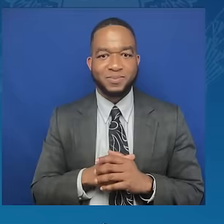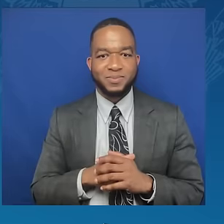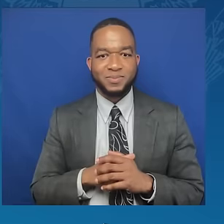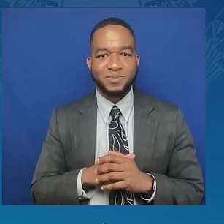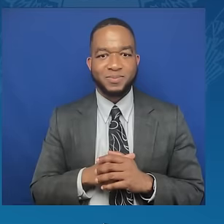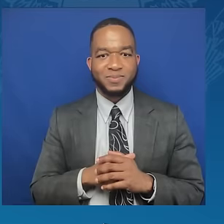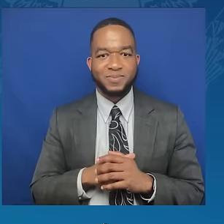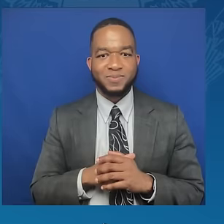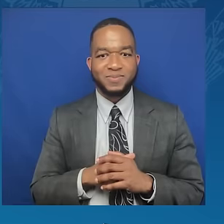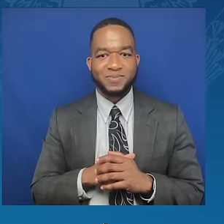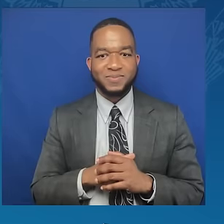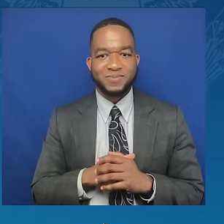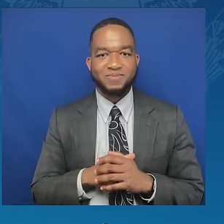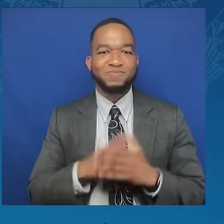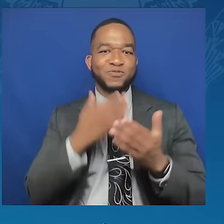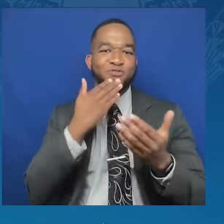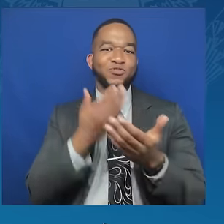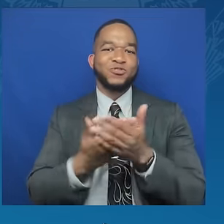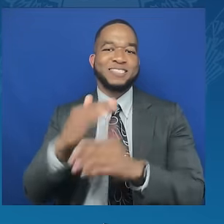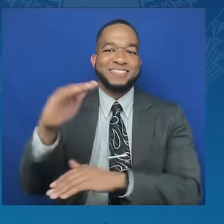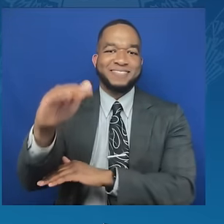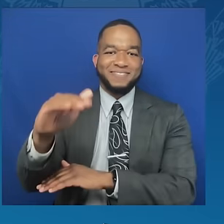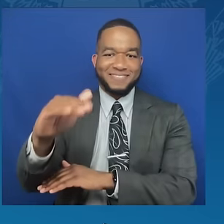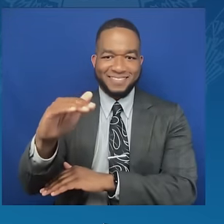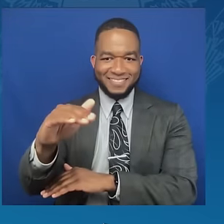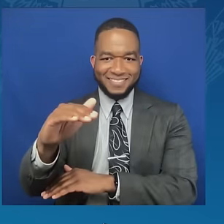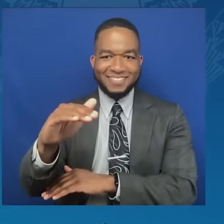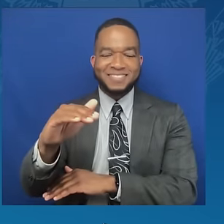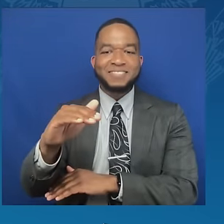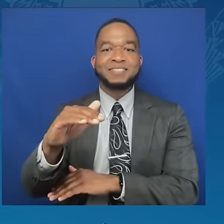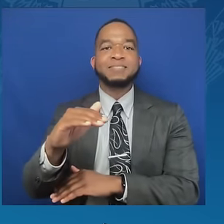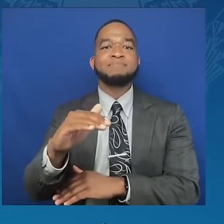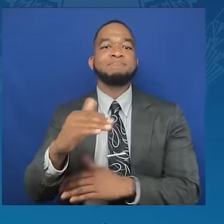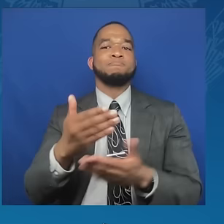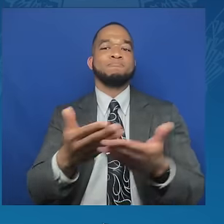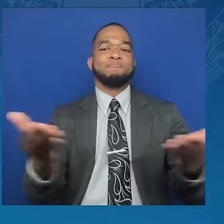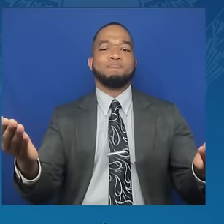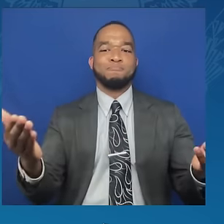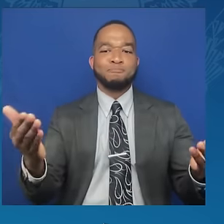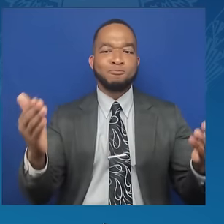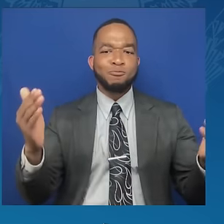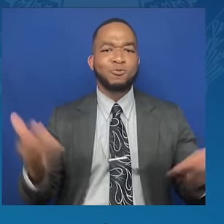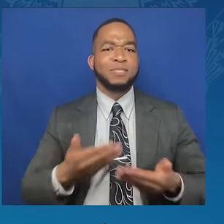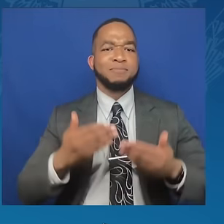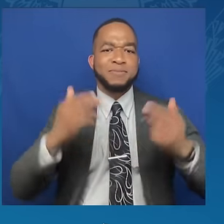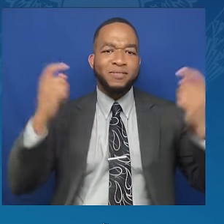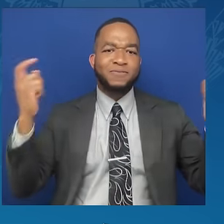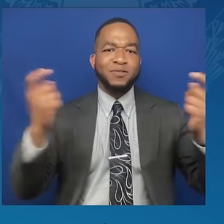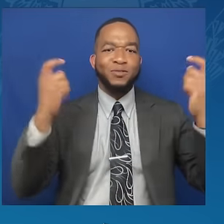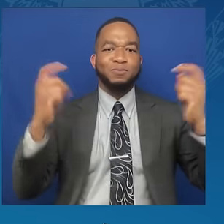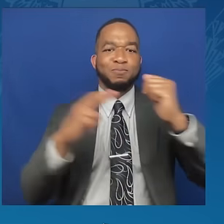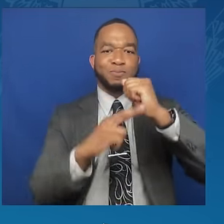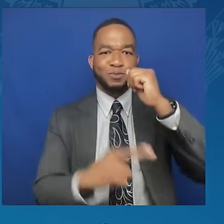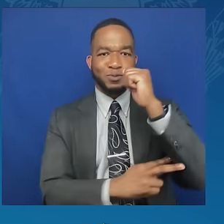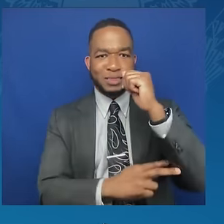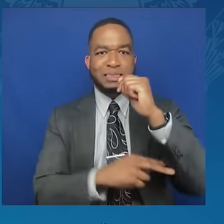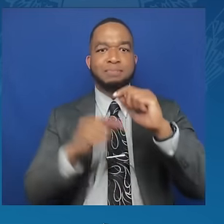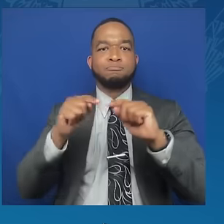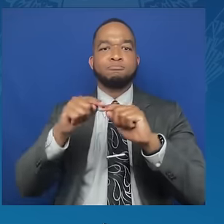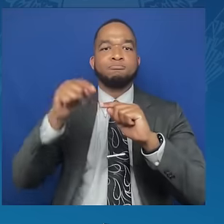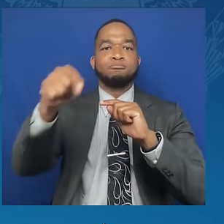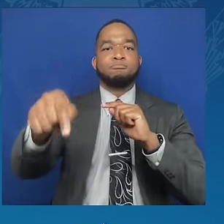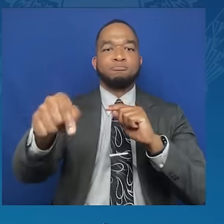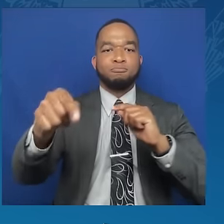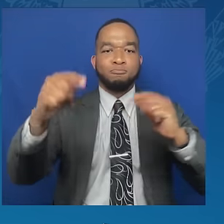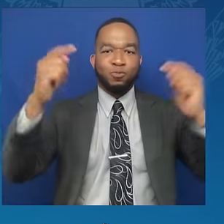Good evening, everyone. Welcome to the annual Bridge Crossing Jubilee. If you have come a ways to be here, I